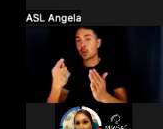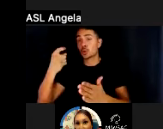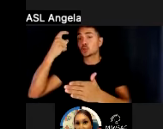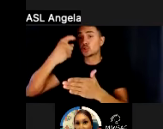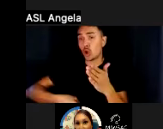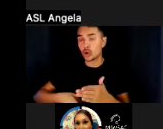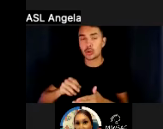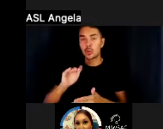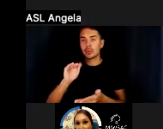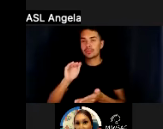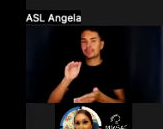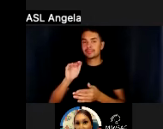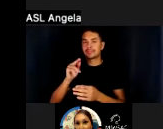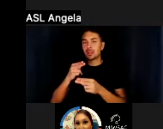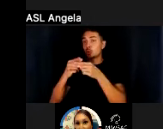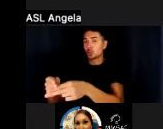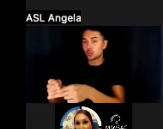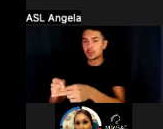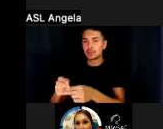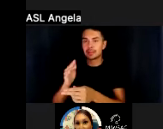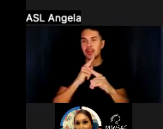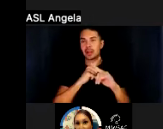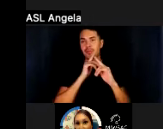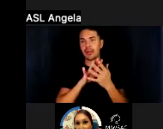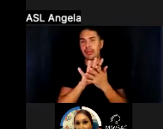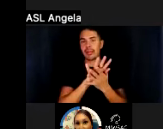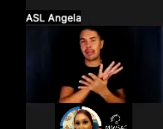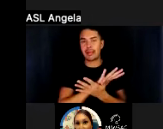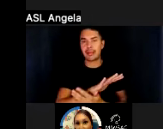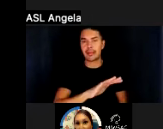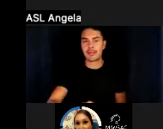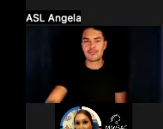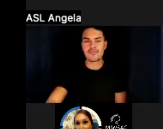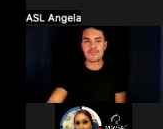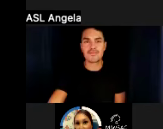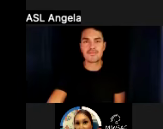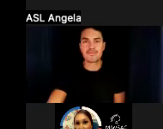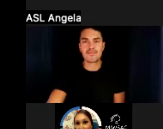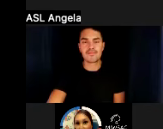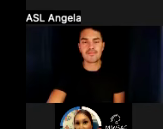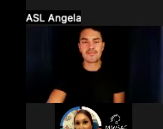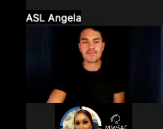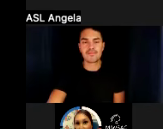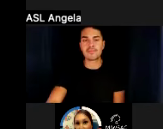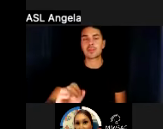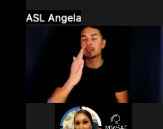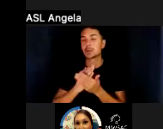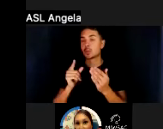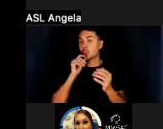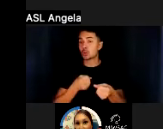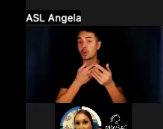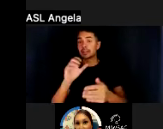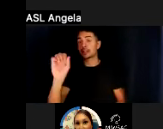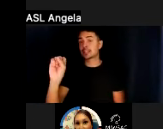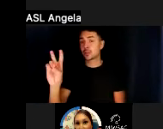accused or whatever, a second Are you trying to be a medicine? or someone who's perpetrating sexual violence, what